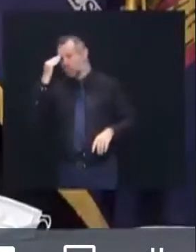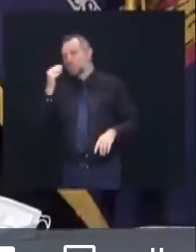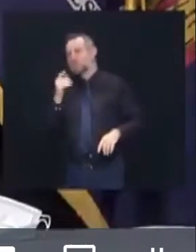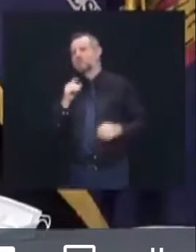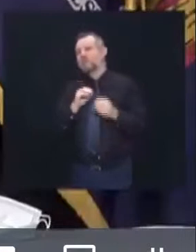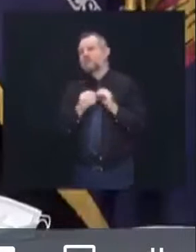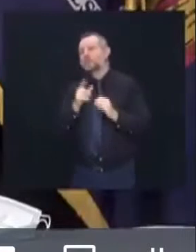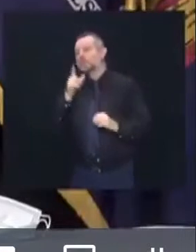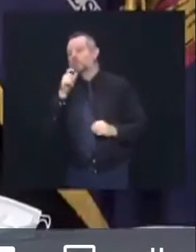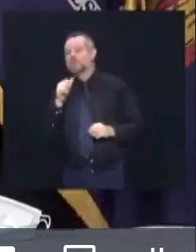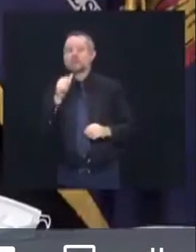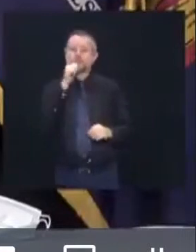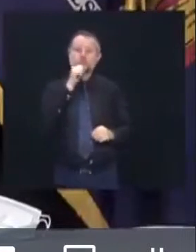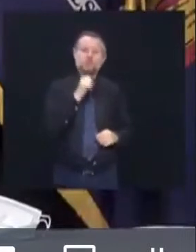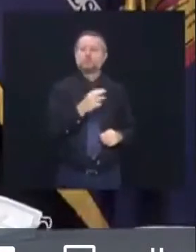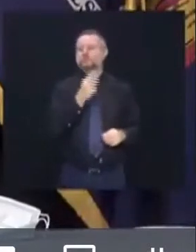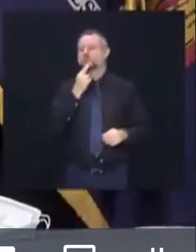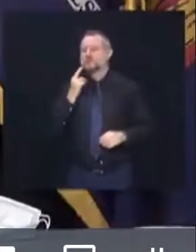restaurant.